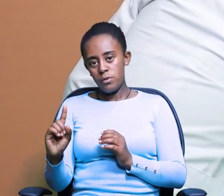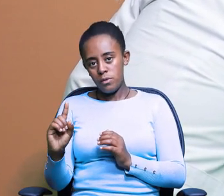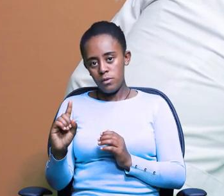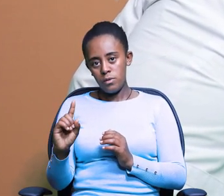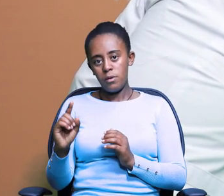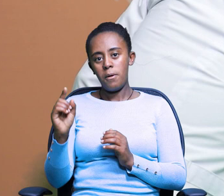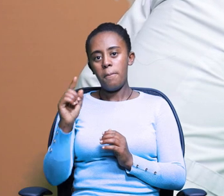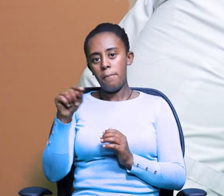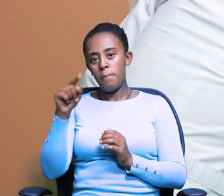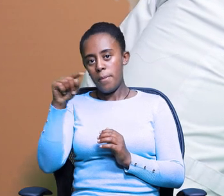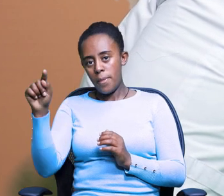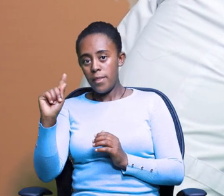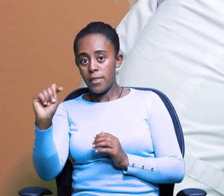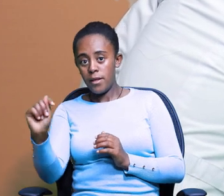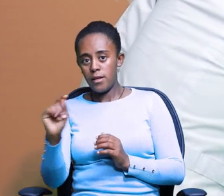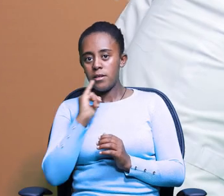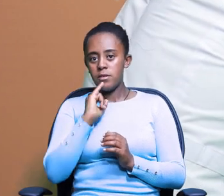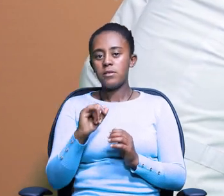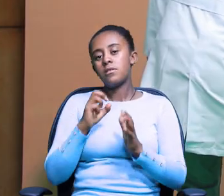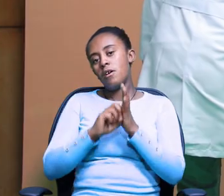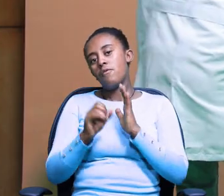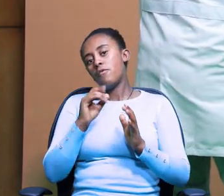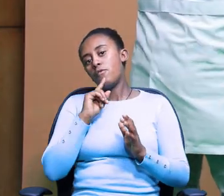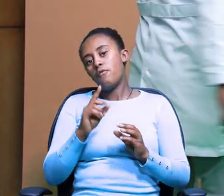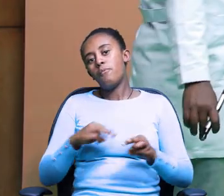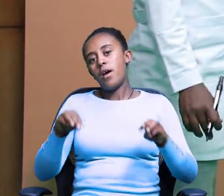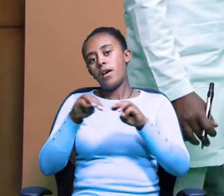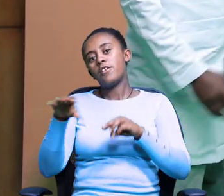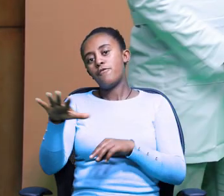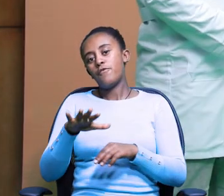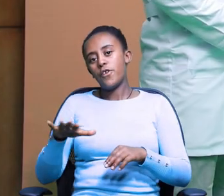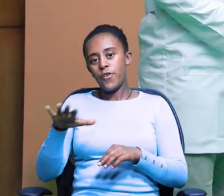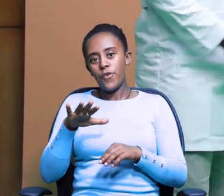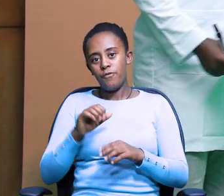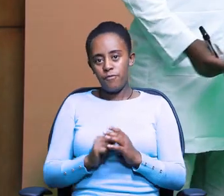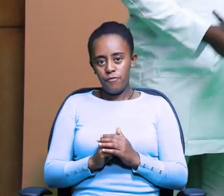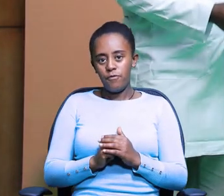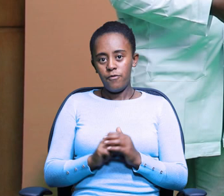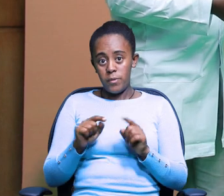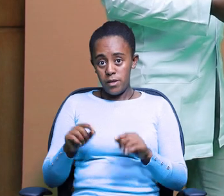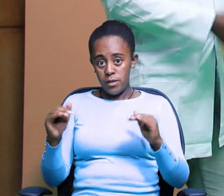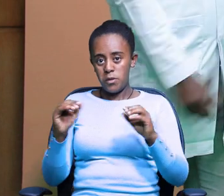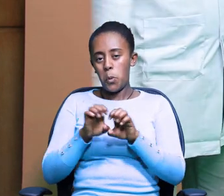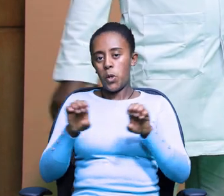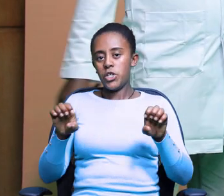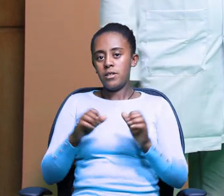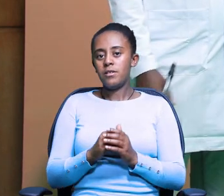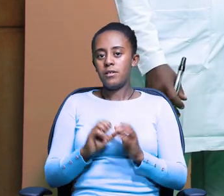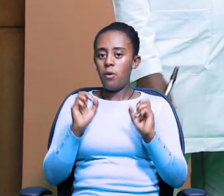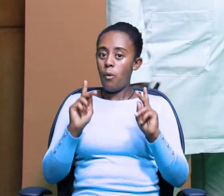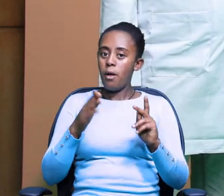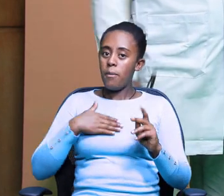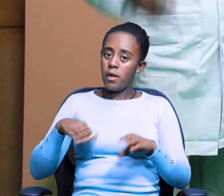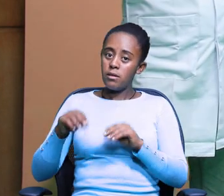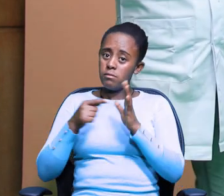0.01 pi tesla is the value of magnetic field A for this equation. Okay,